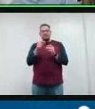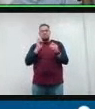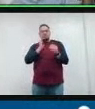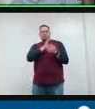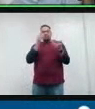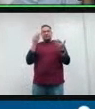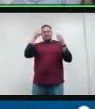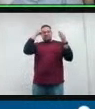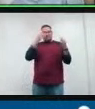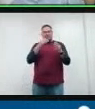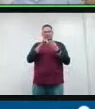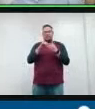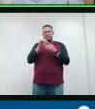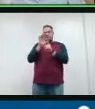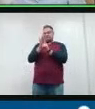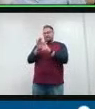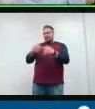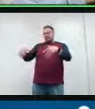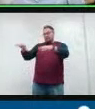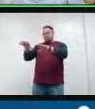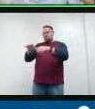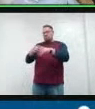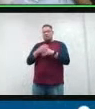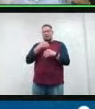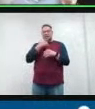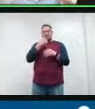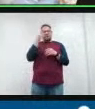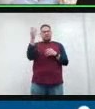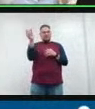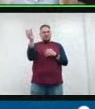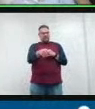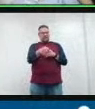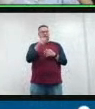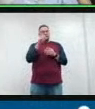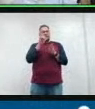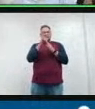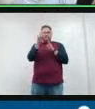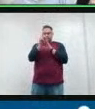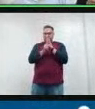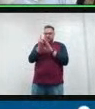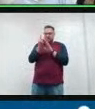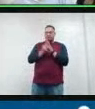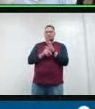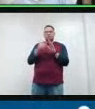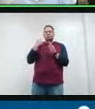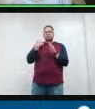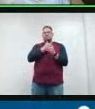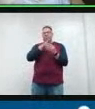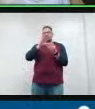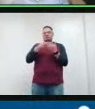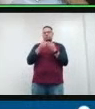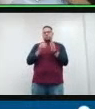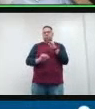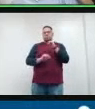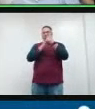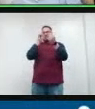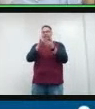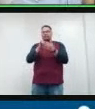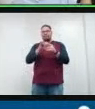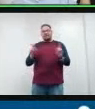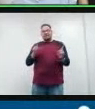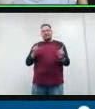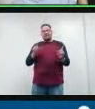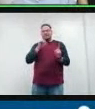public domain. I said, yes, our board passed an anti-racism policy. We are all supporting that. But that doesn't mean